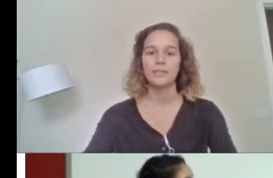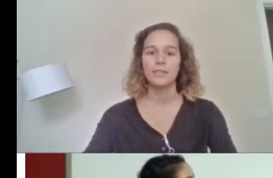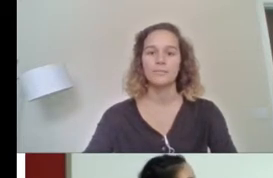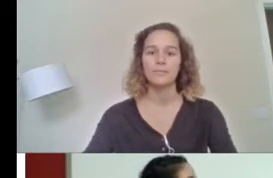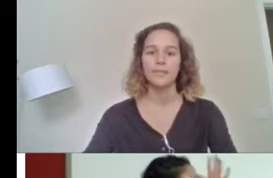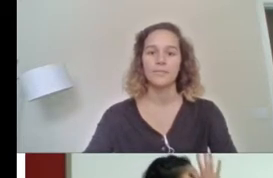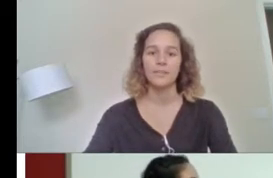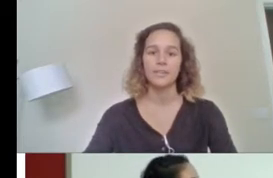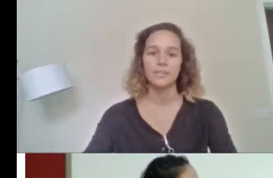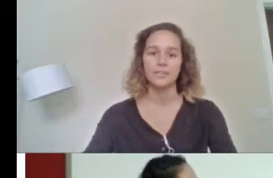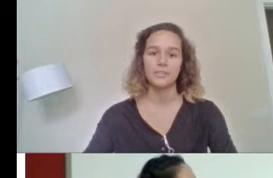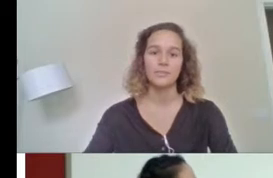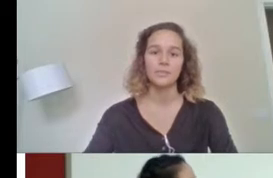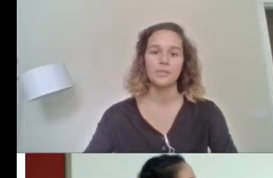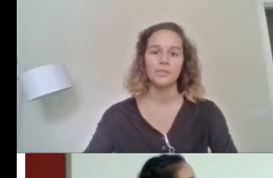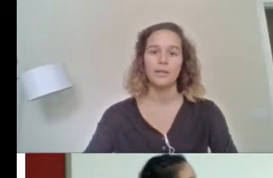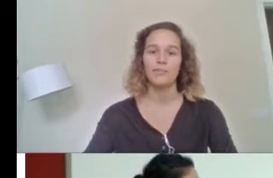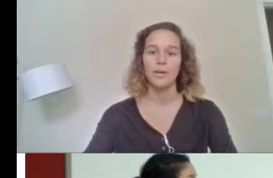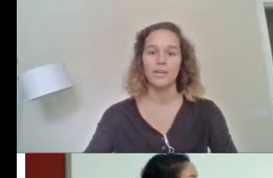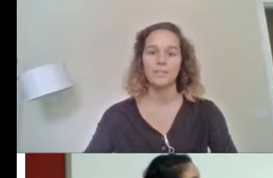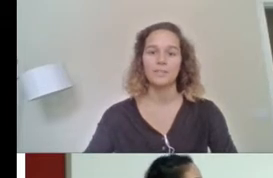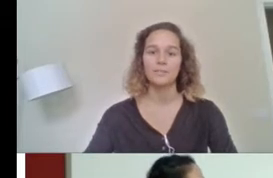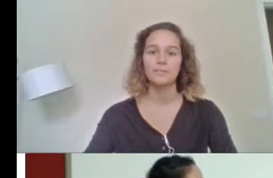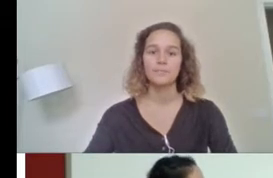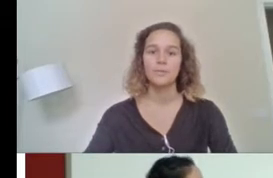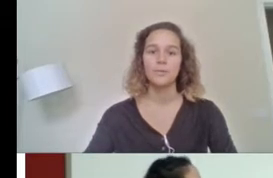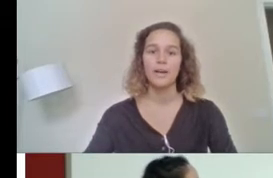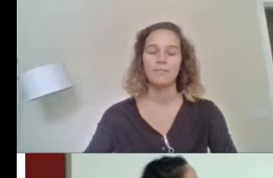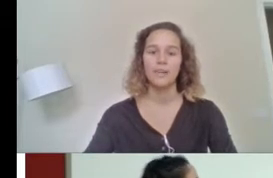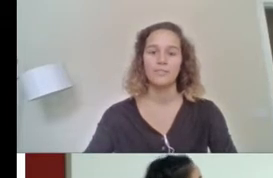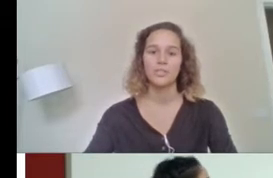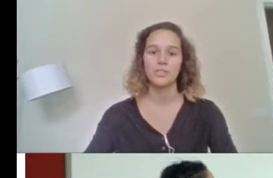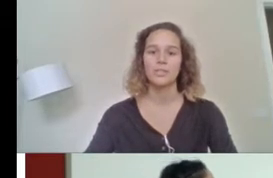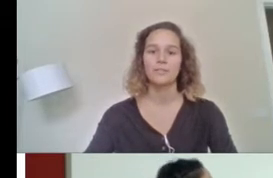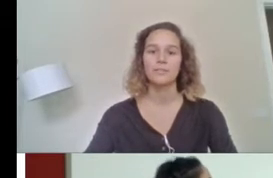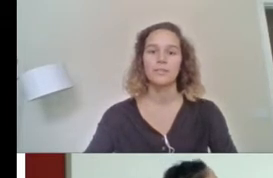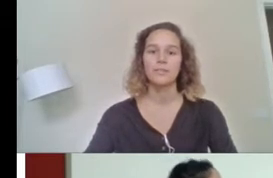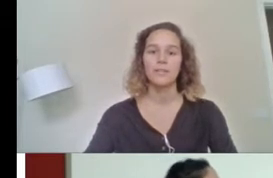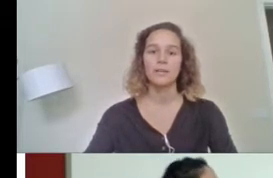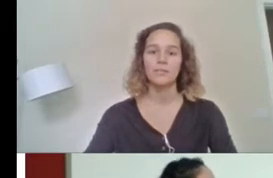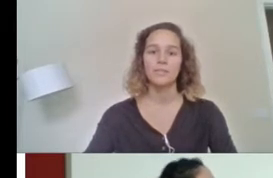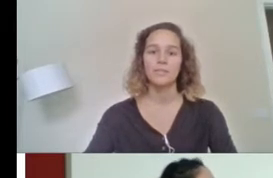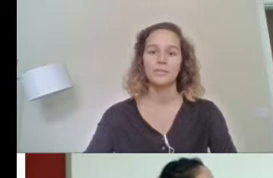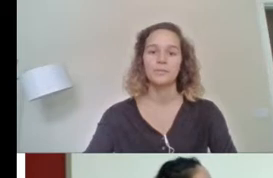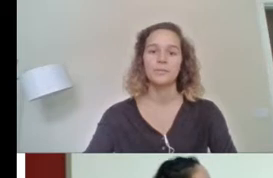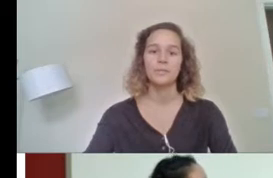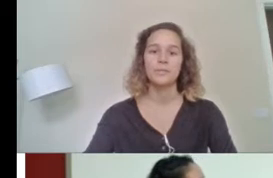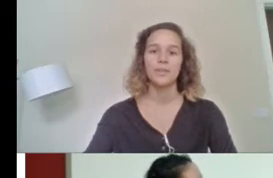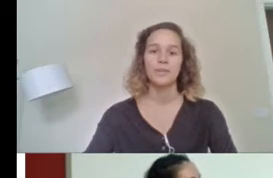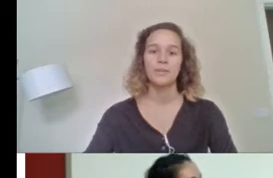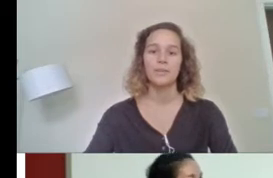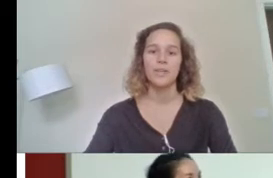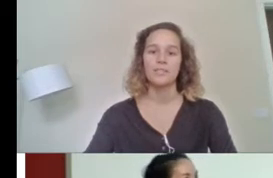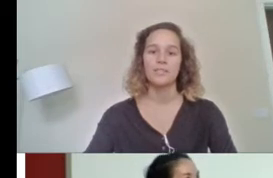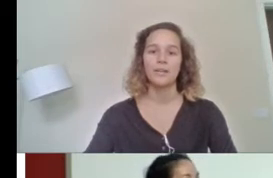doctors out there, a lot of hearing doctors too, a lot of parents who have deaf children. They don't know what to do. So